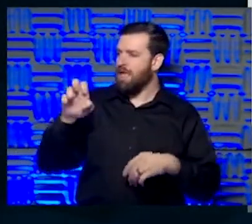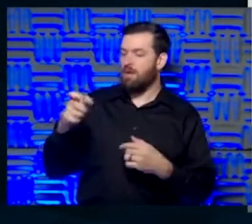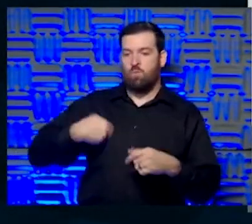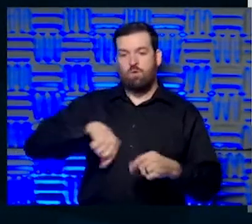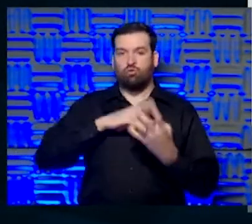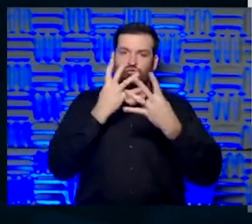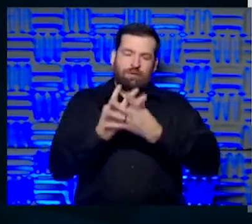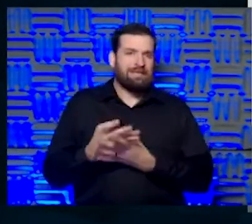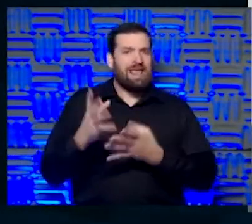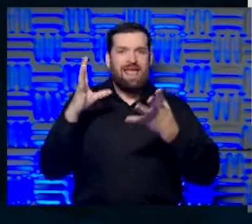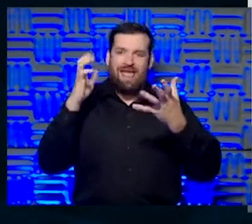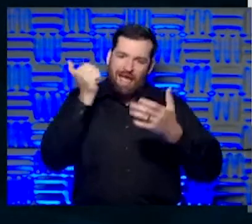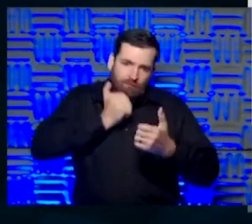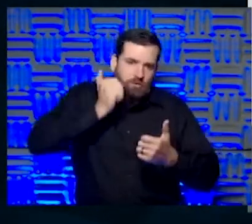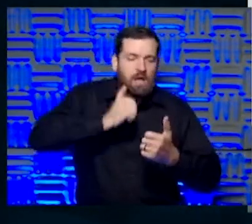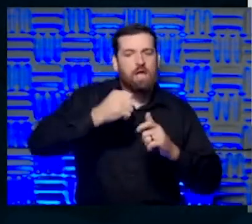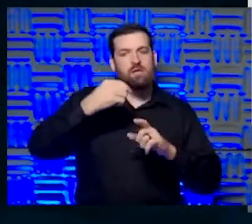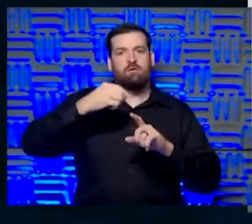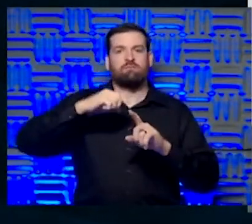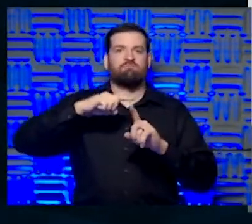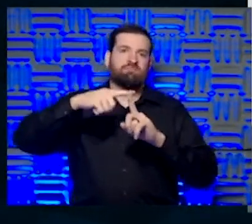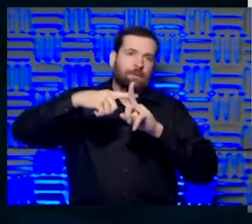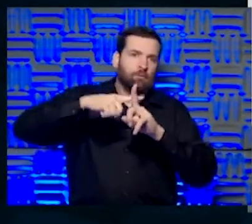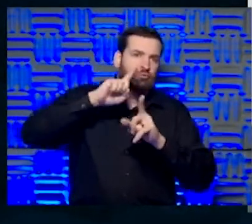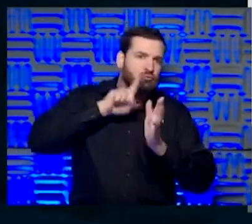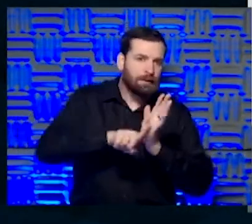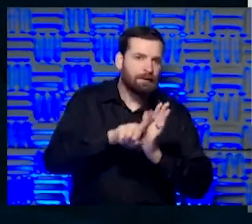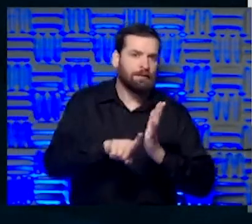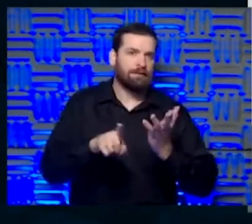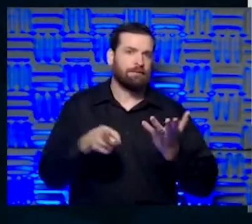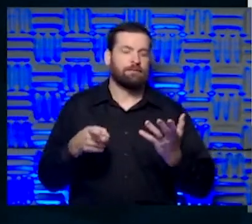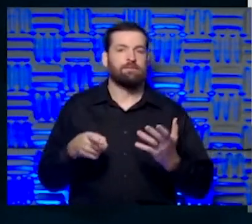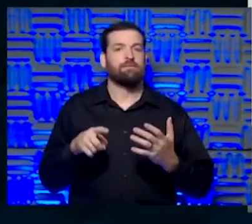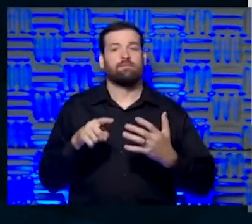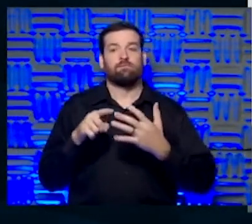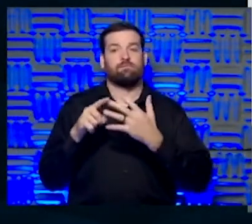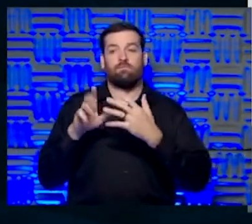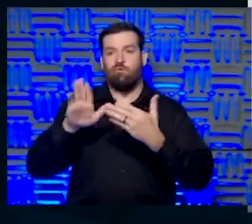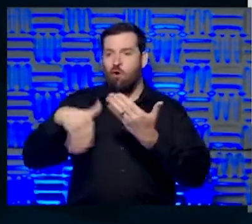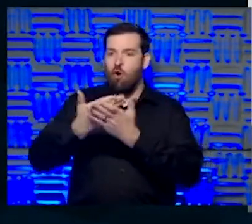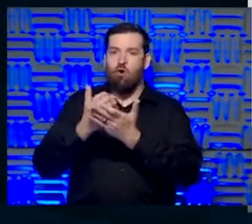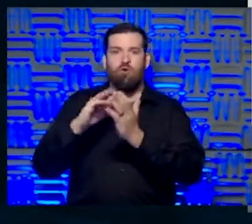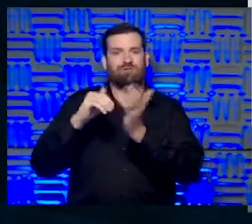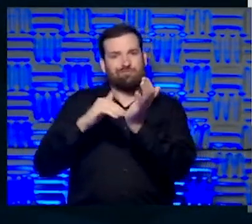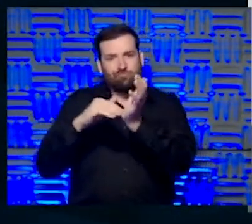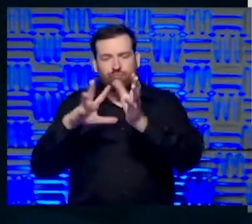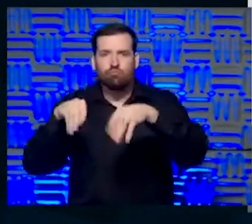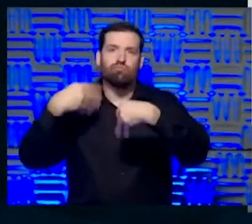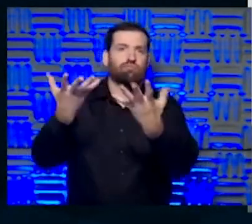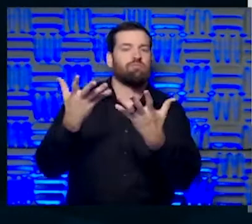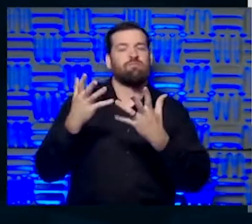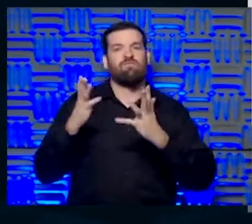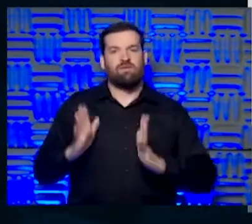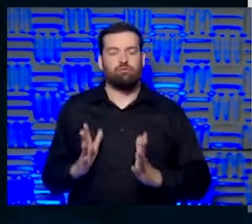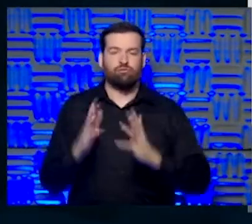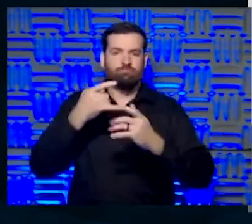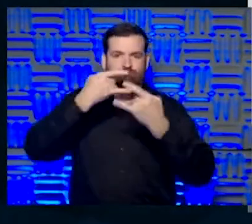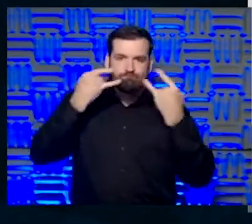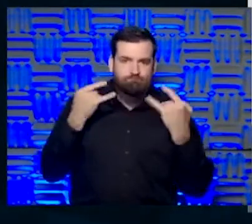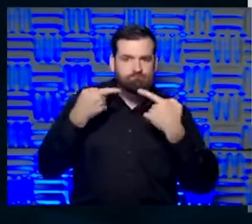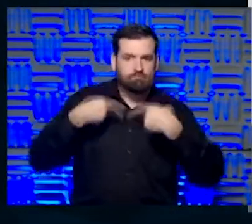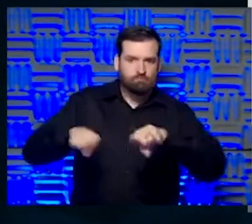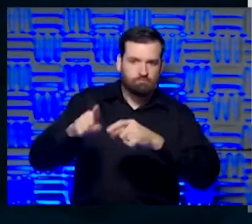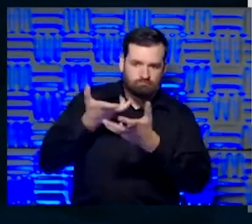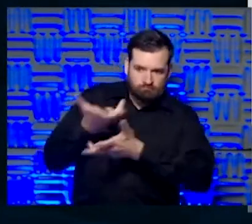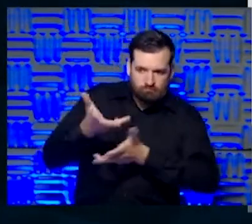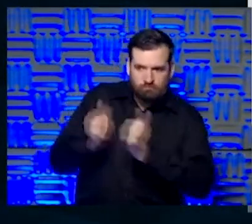we come to work, including a temperature check. All of the healthcare providers are wearing masks when seeing patients. The patients and the